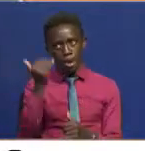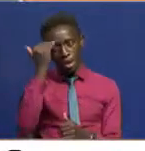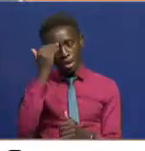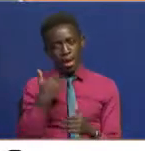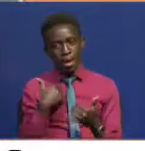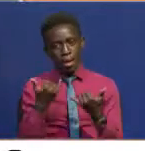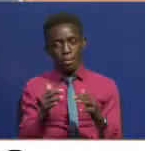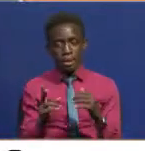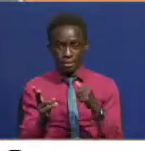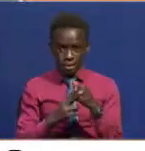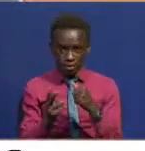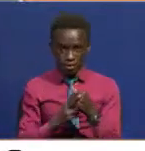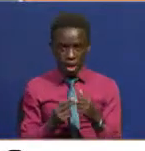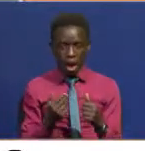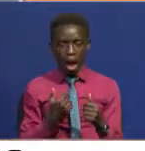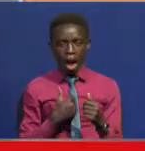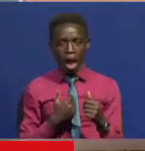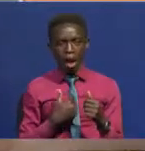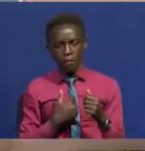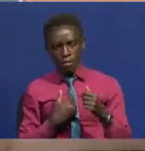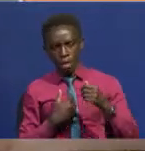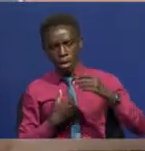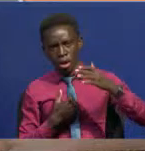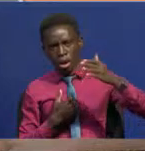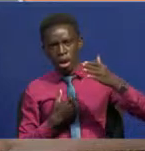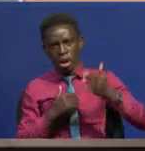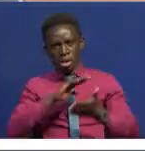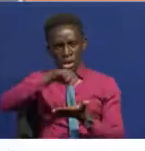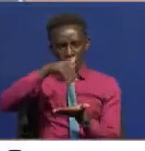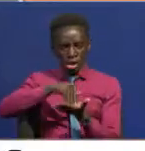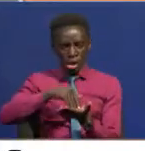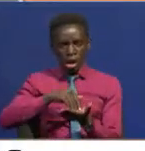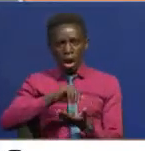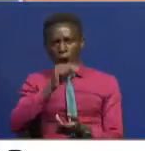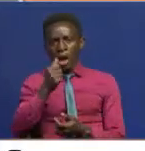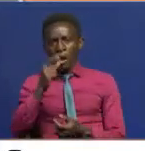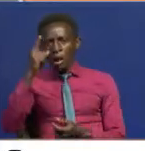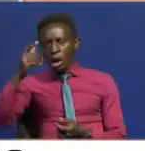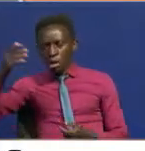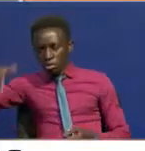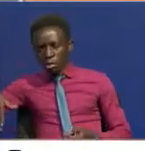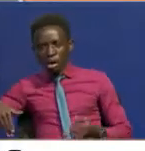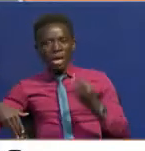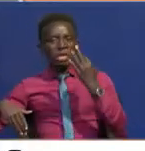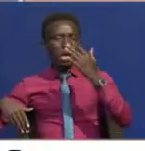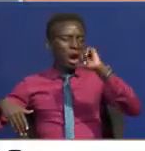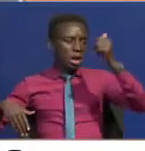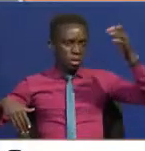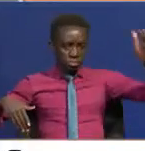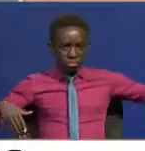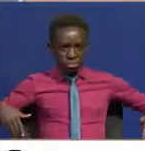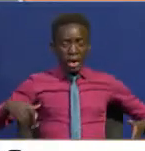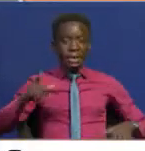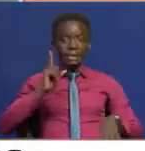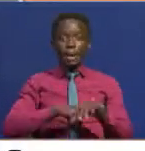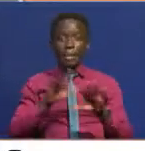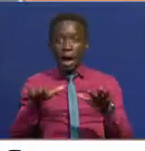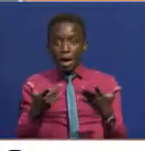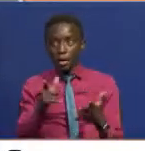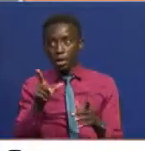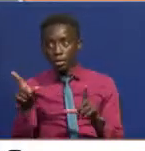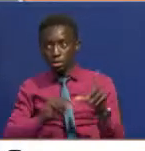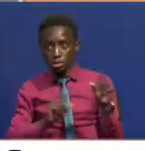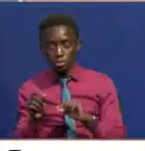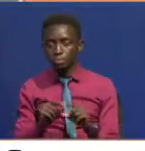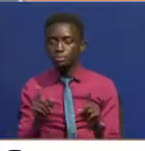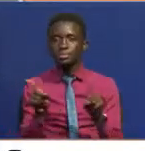have the center line player, then the 3 players on one side, the other 3 on the other side. So how we select them is, as